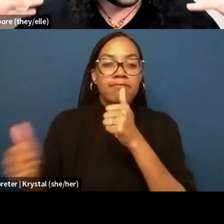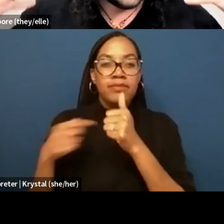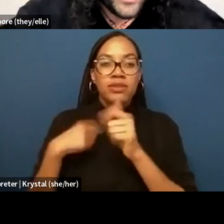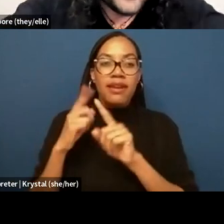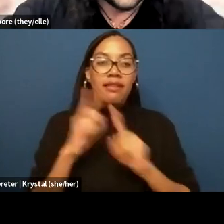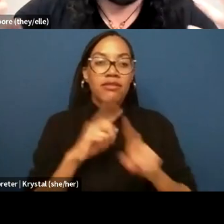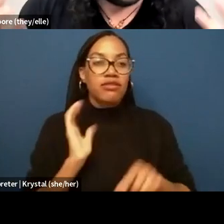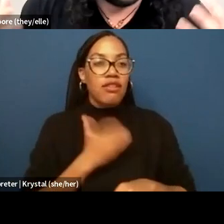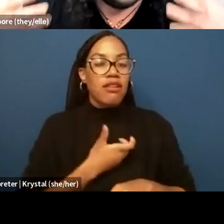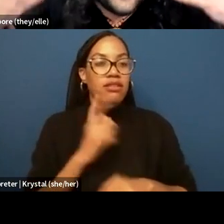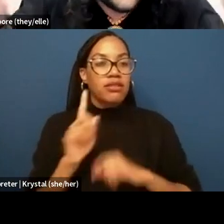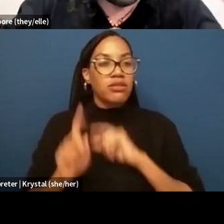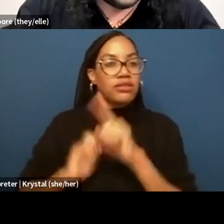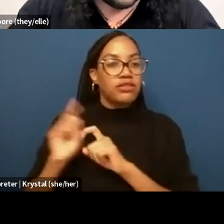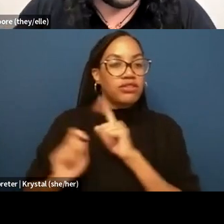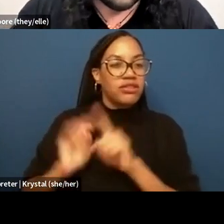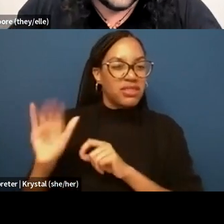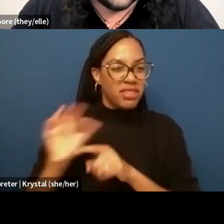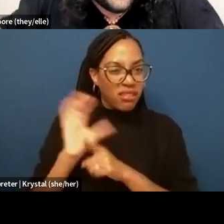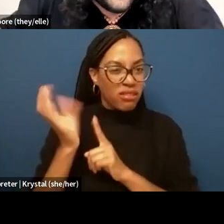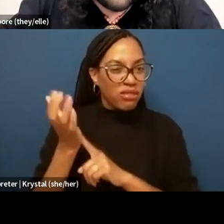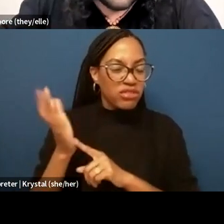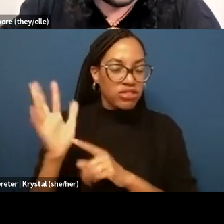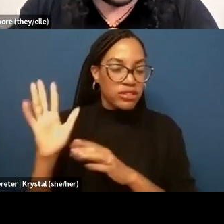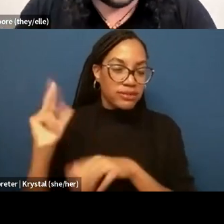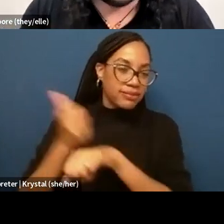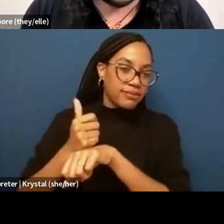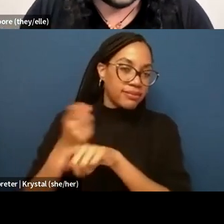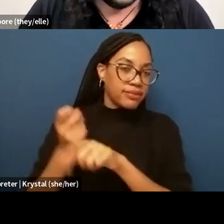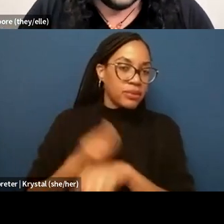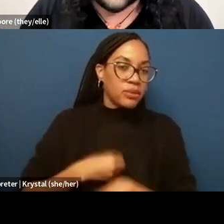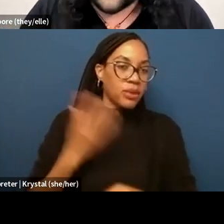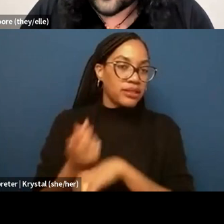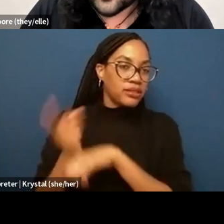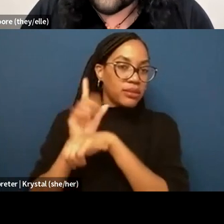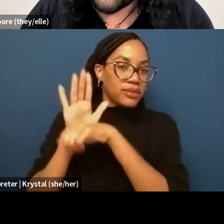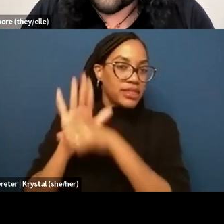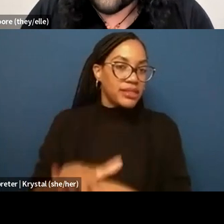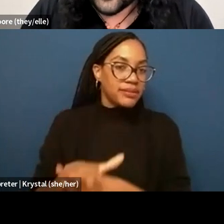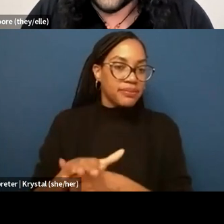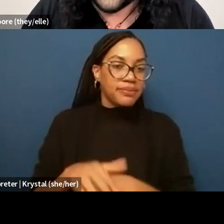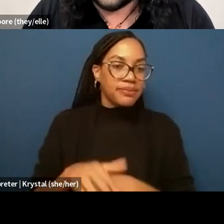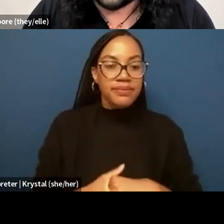know, and that is a culture that's something that comes from white supremacy largely, you know.